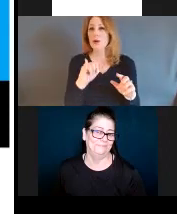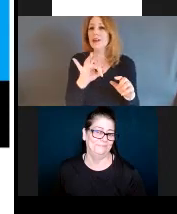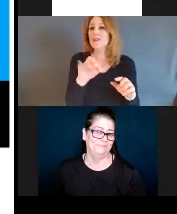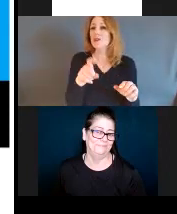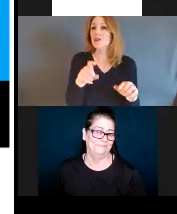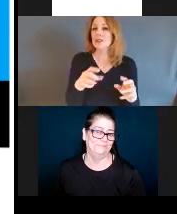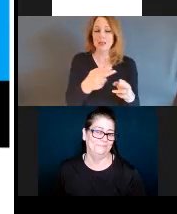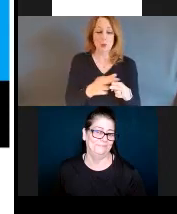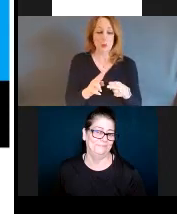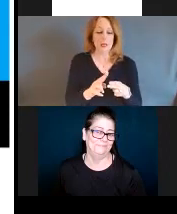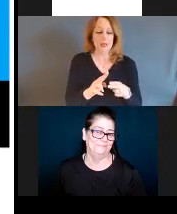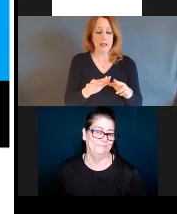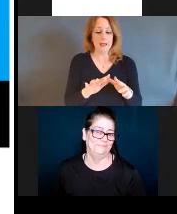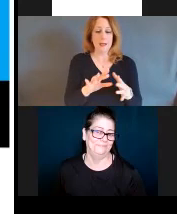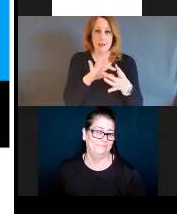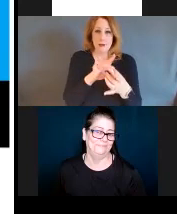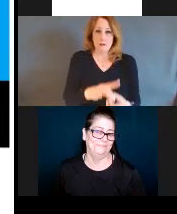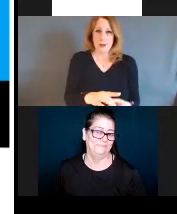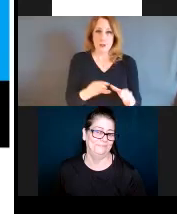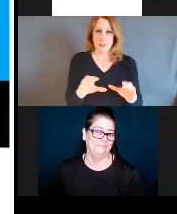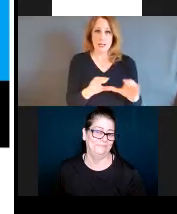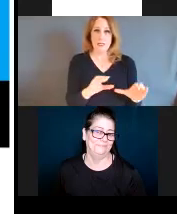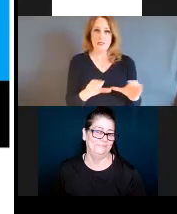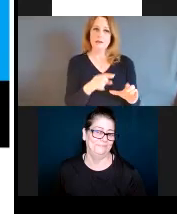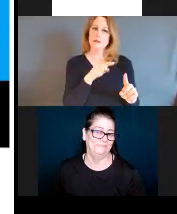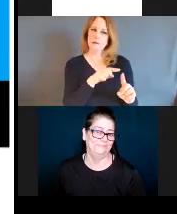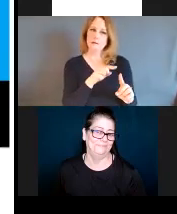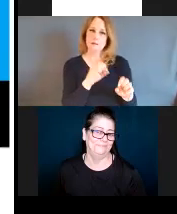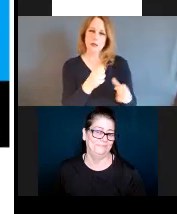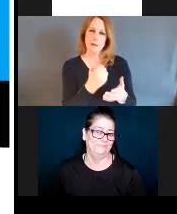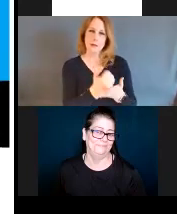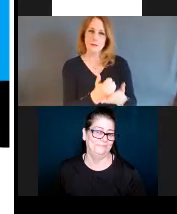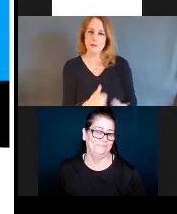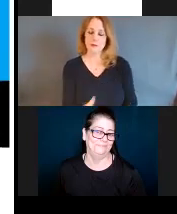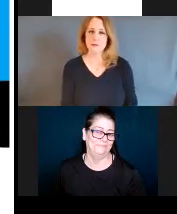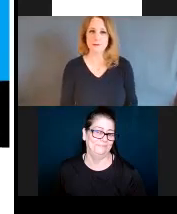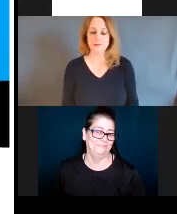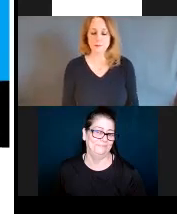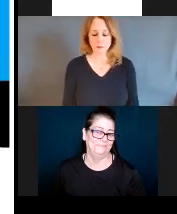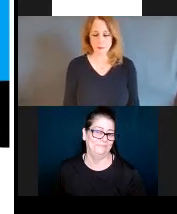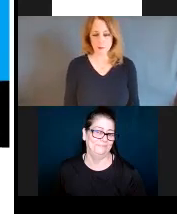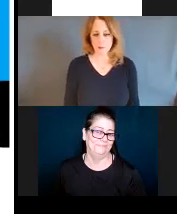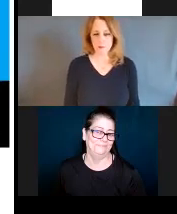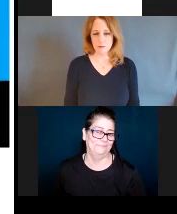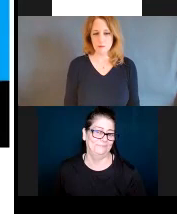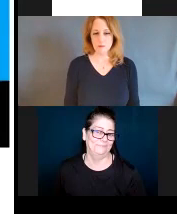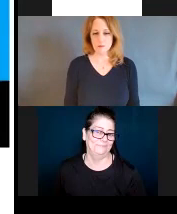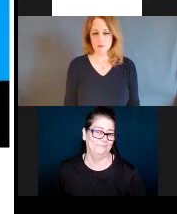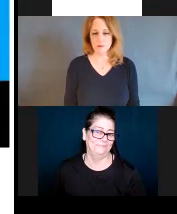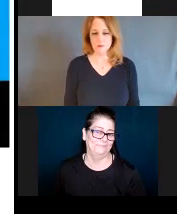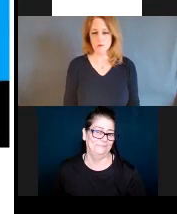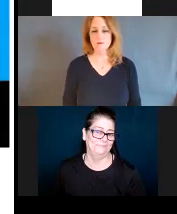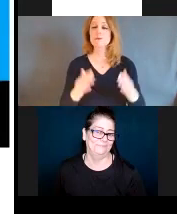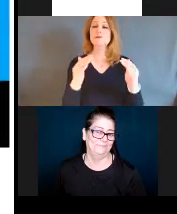grounding activity, this could really be helpful. The next one I want to talk about